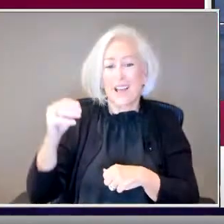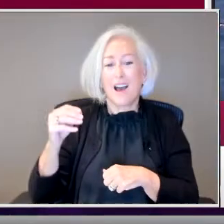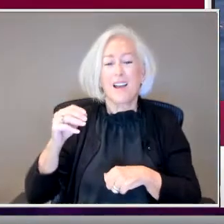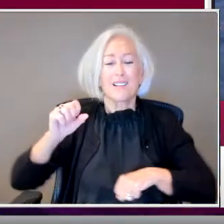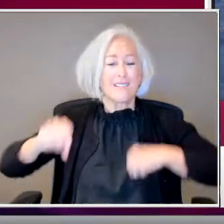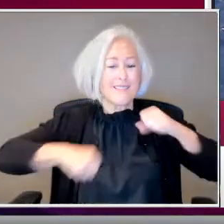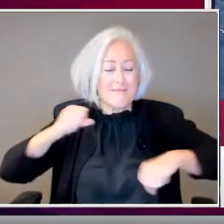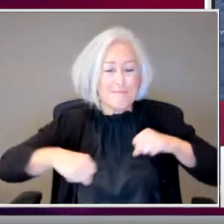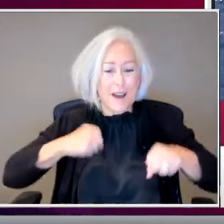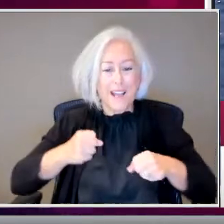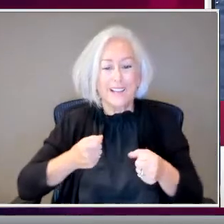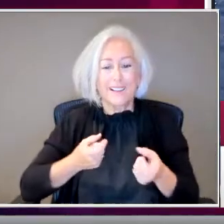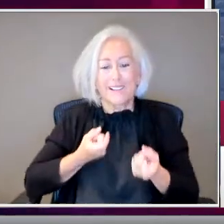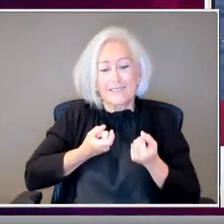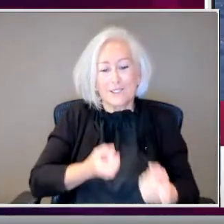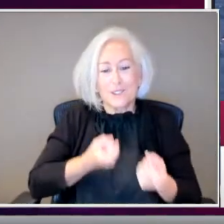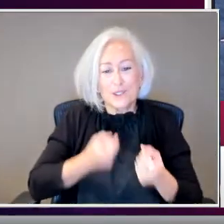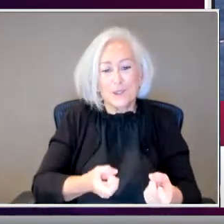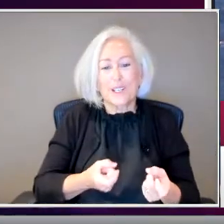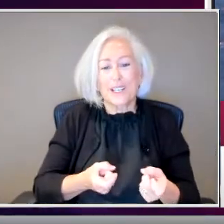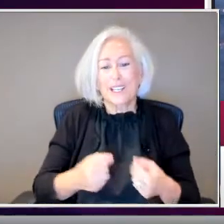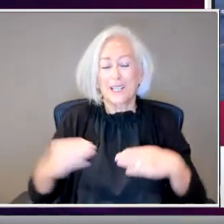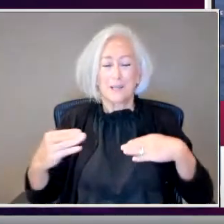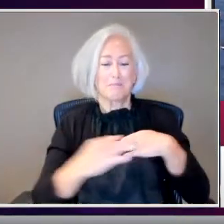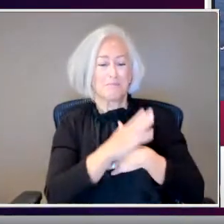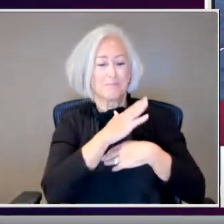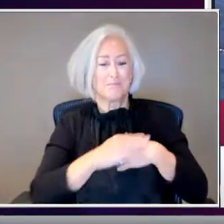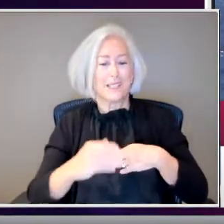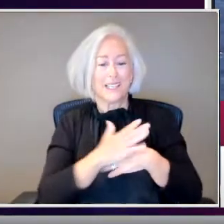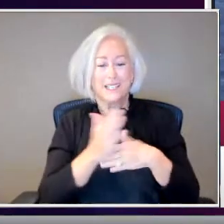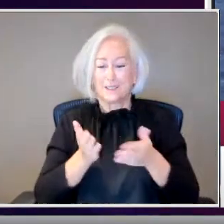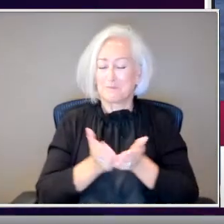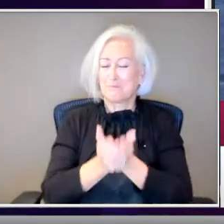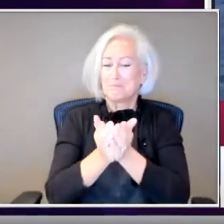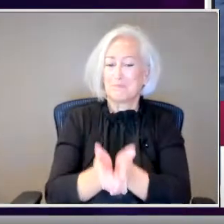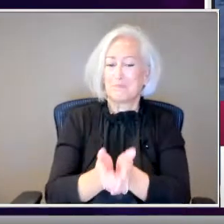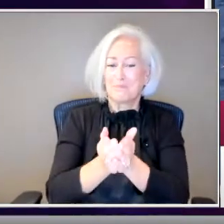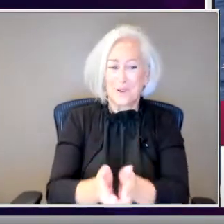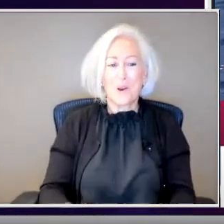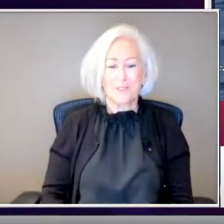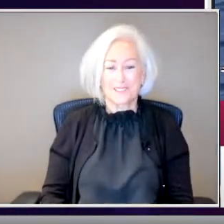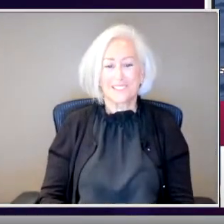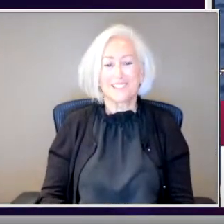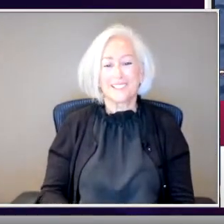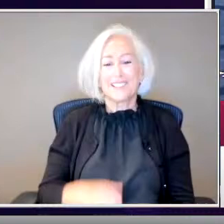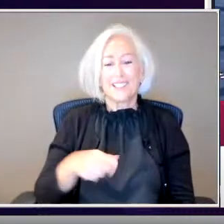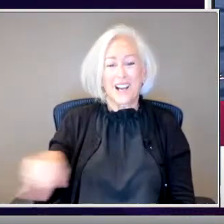ski trips, going to the beach, things like that. So a lot of these are cousin time too, so